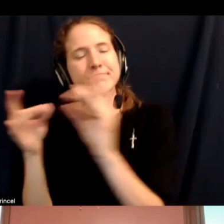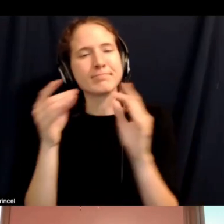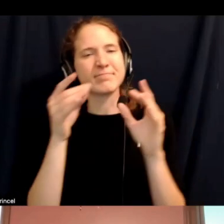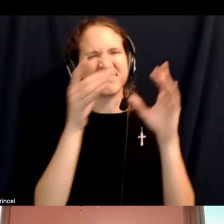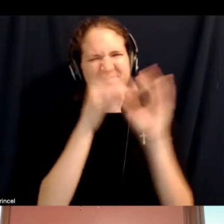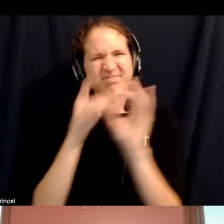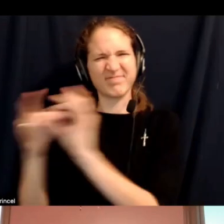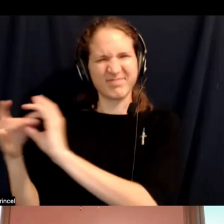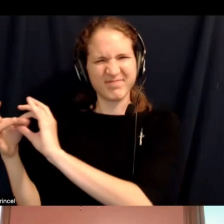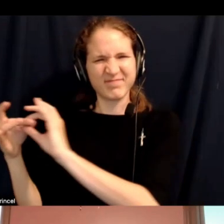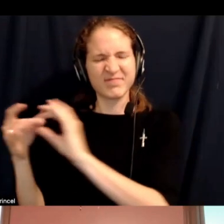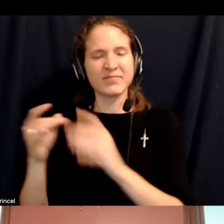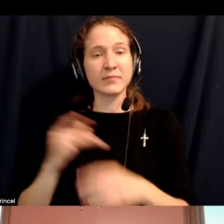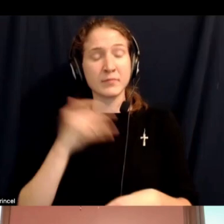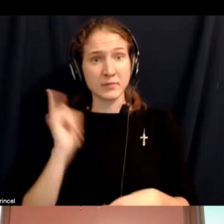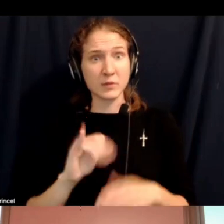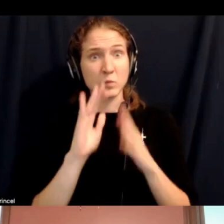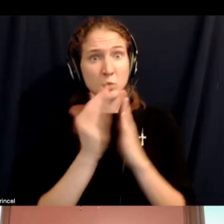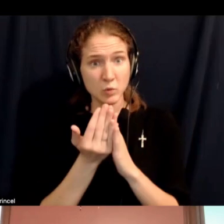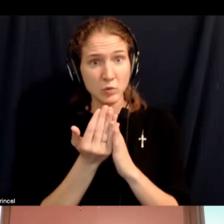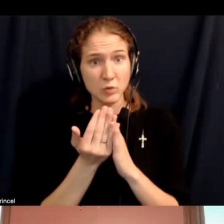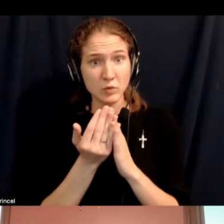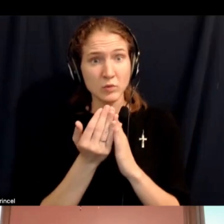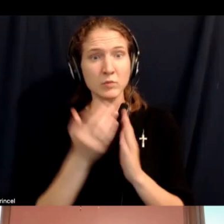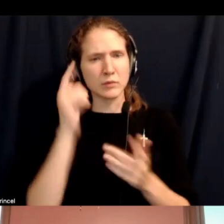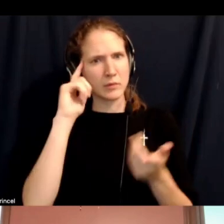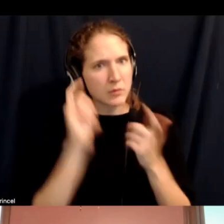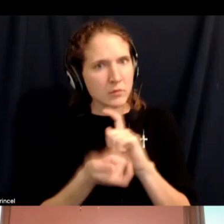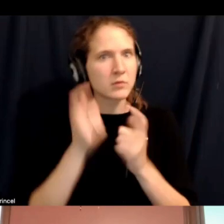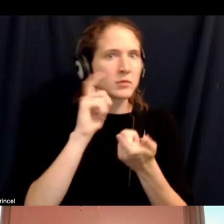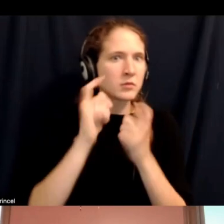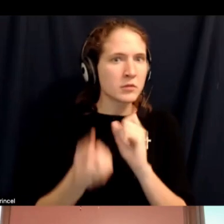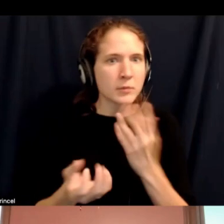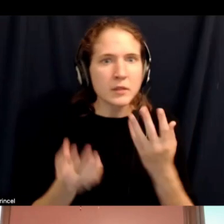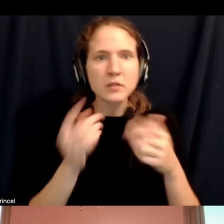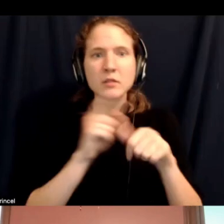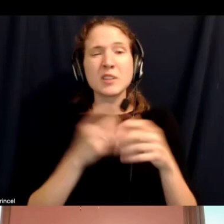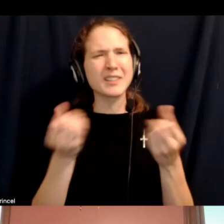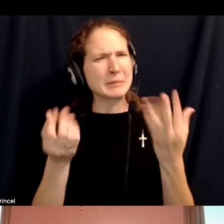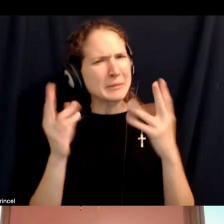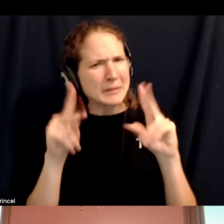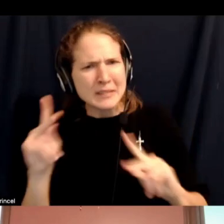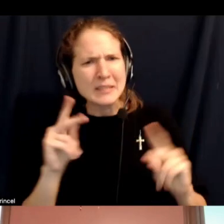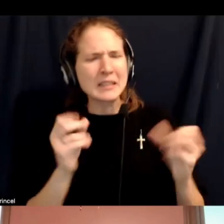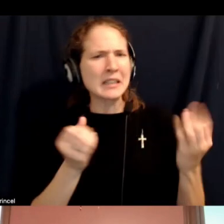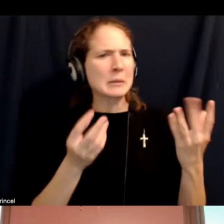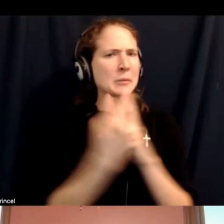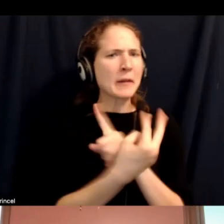probably that book, I changed my mind more than any other book, how many people there were going to be, how many voices there were going to